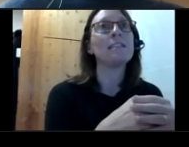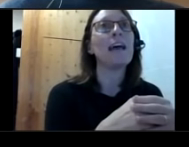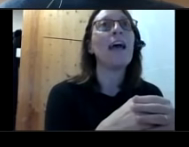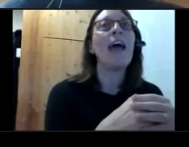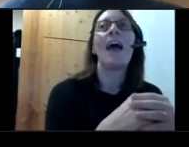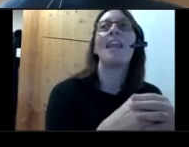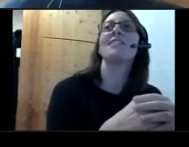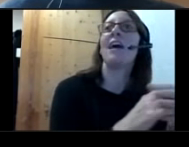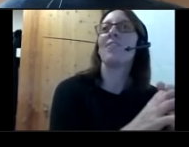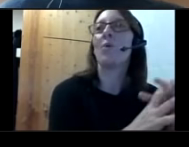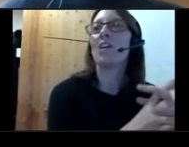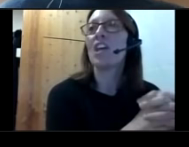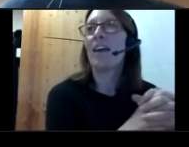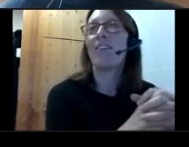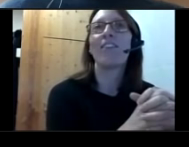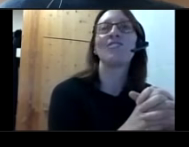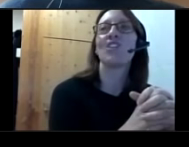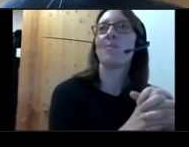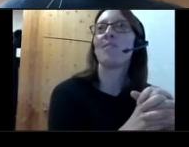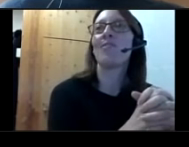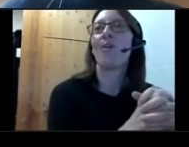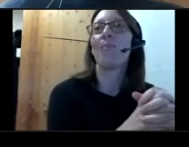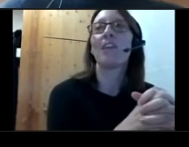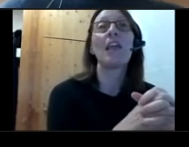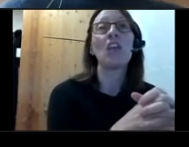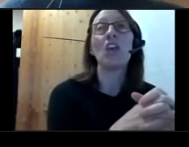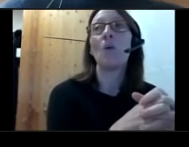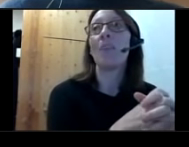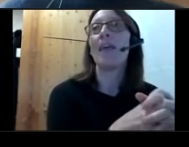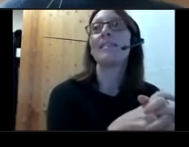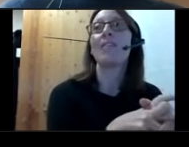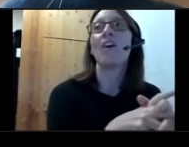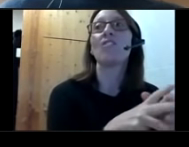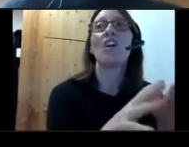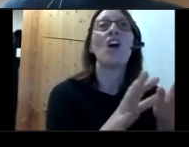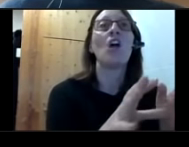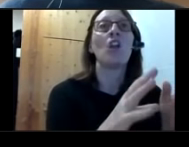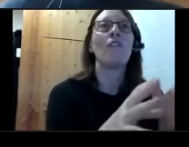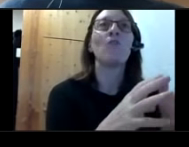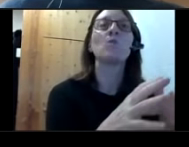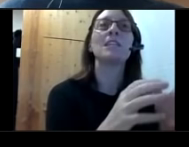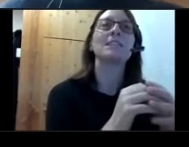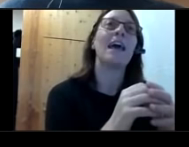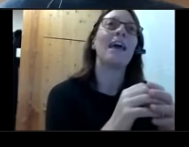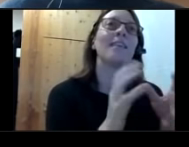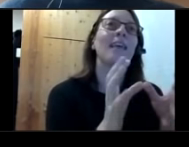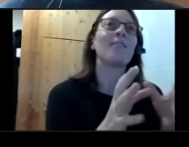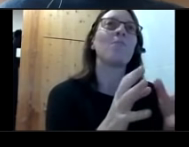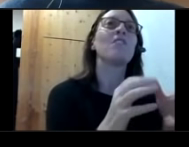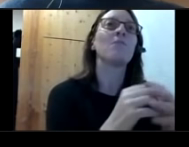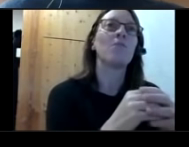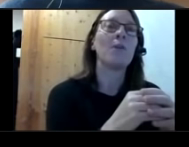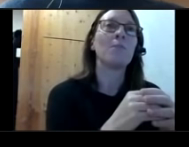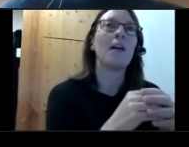pre-recorded media. And I did have a quick check at the document from the EU, and they say that 14 days is